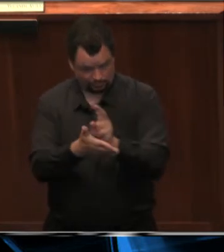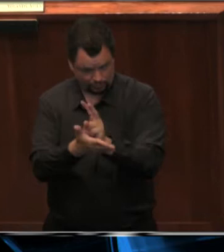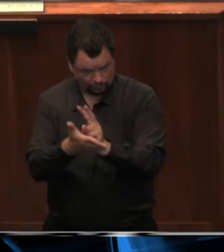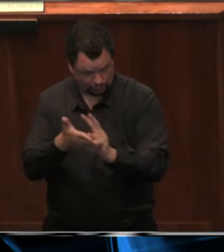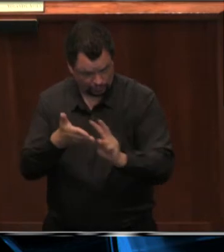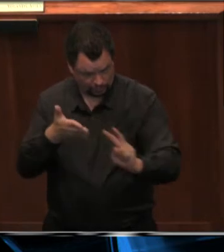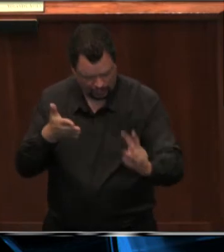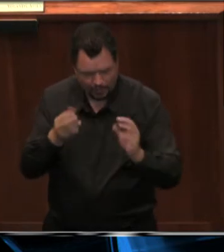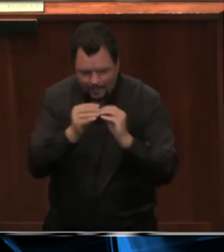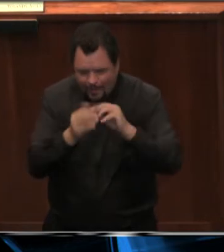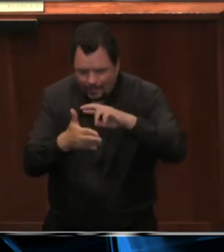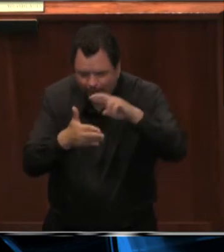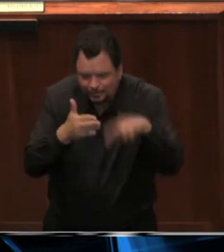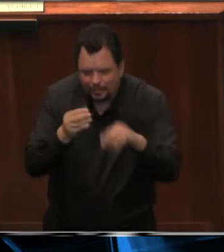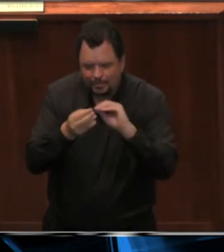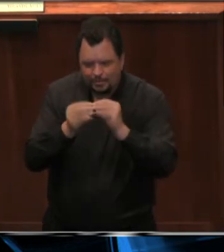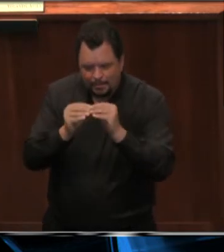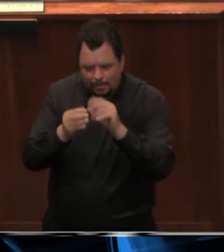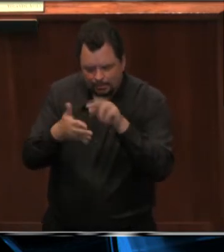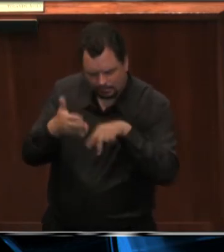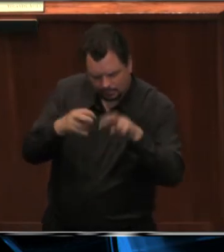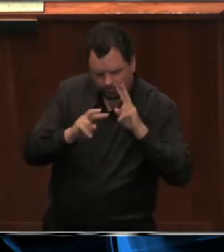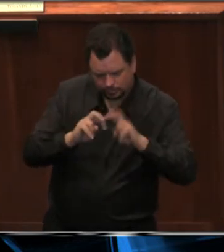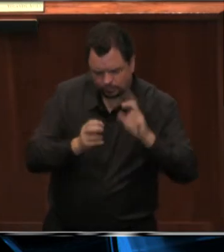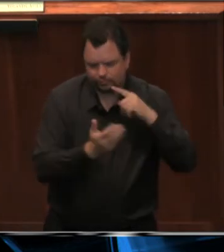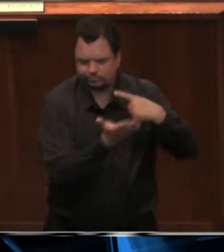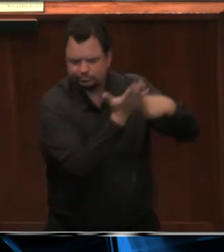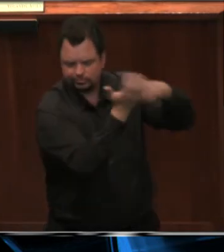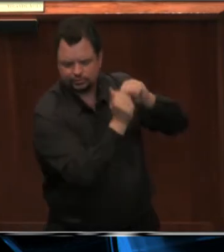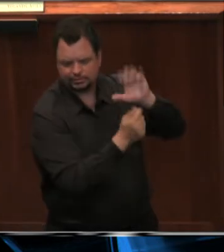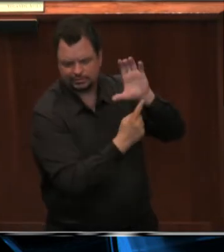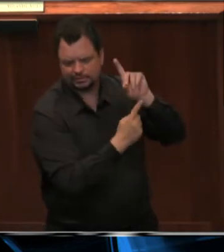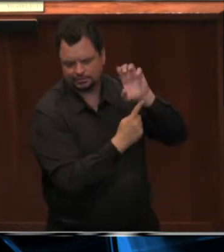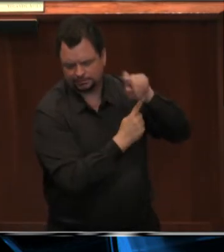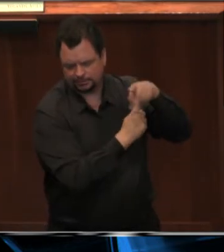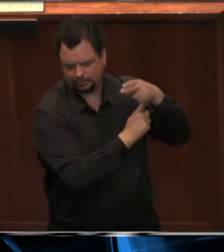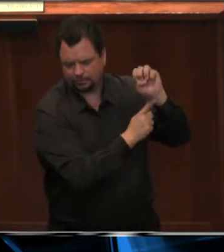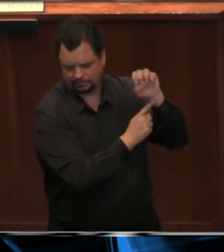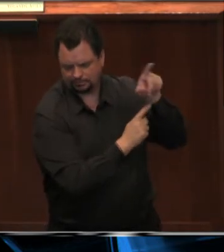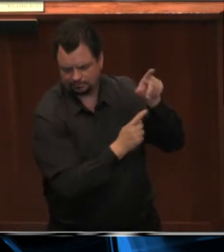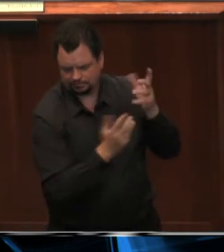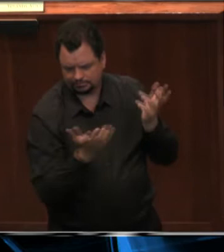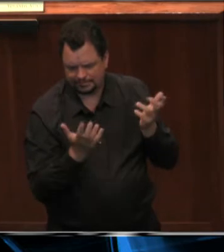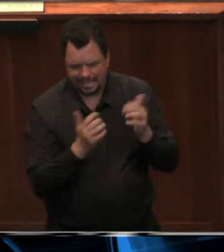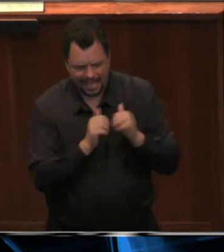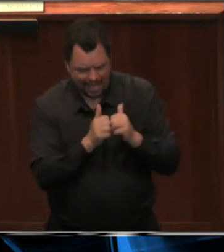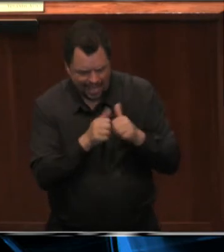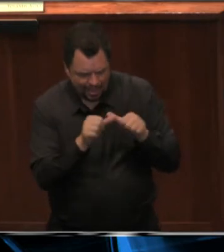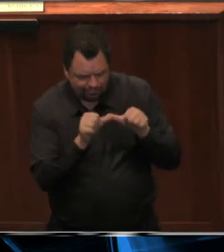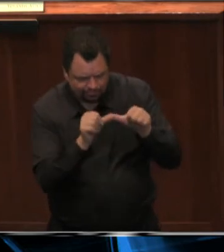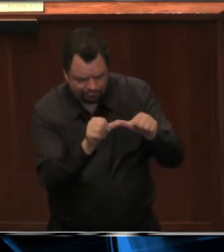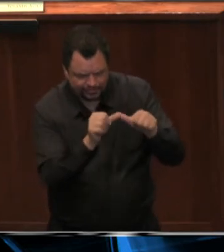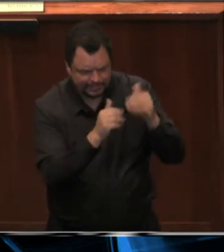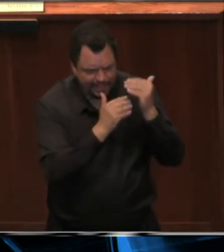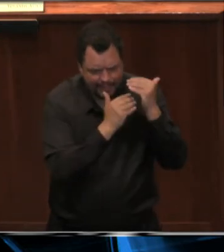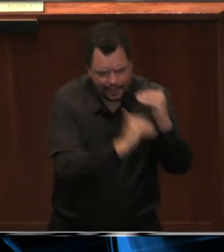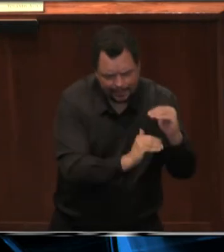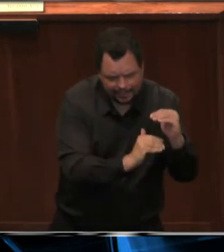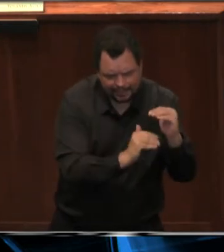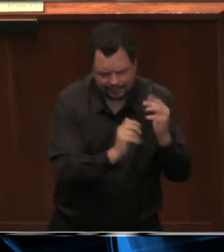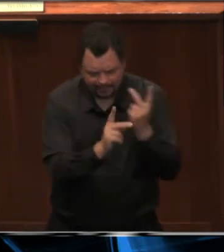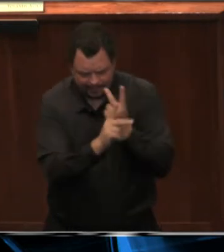discussion with CDPHE regarding the feasibility of continuing with our variances. It's important to note that this is a